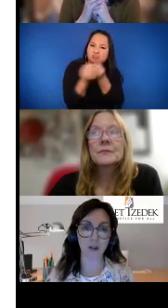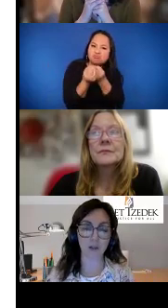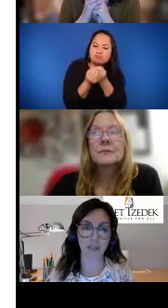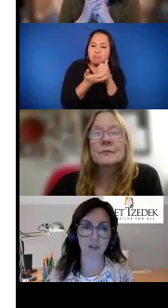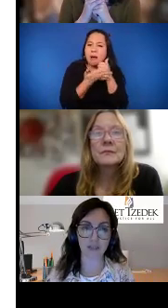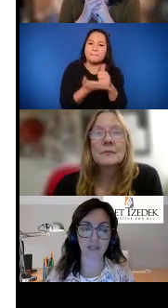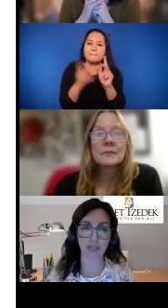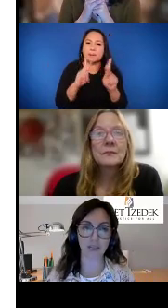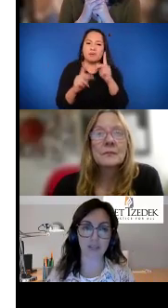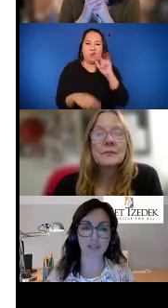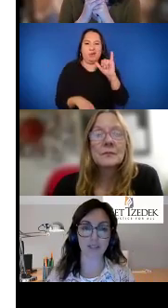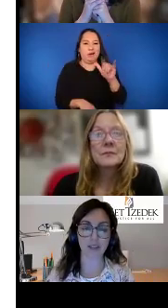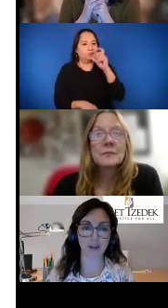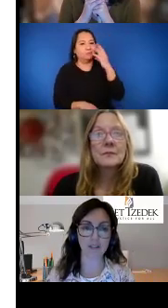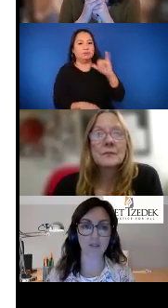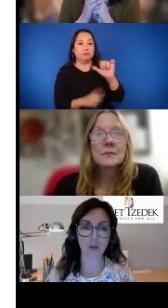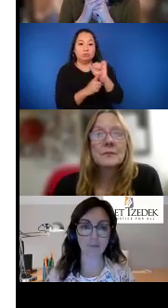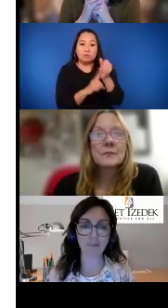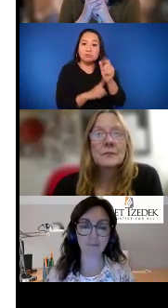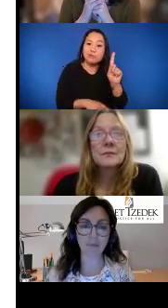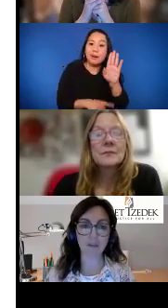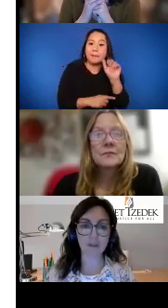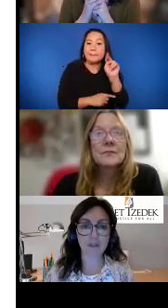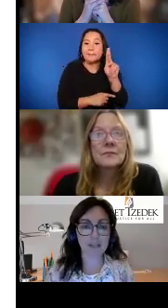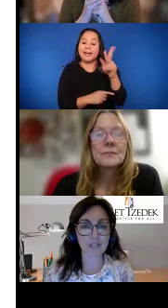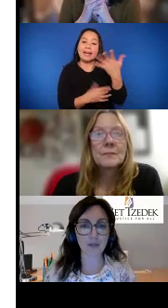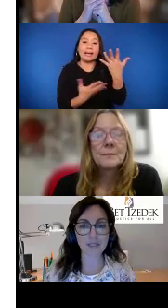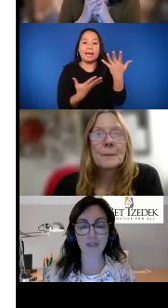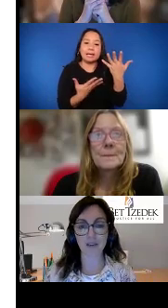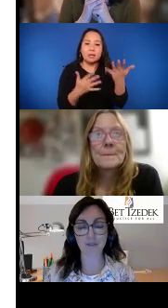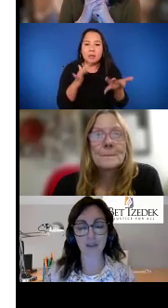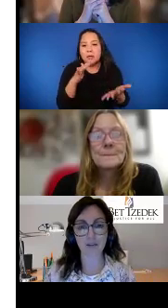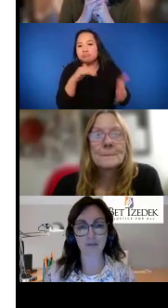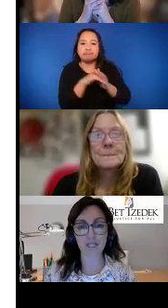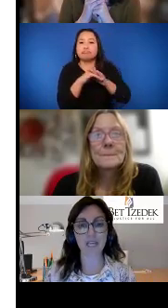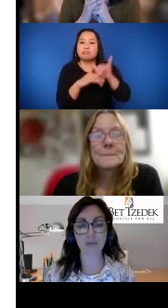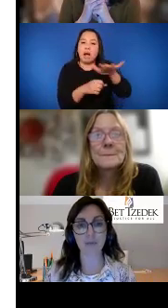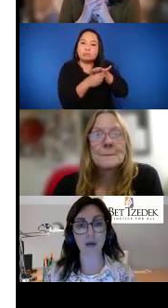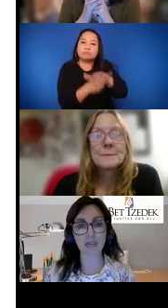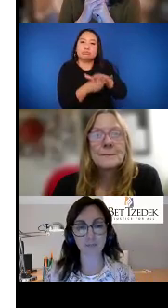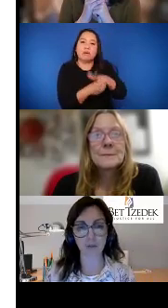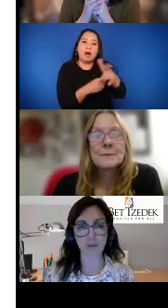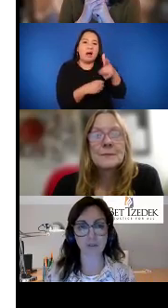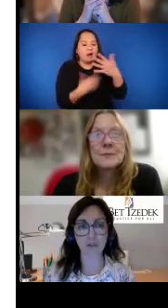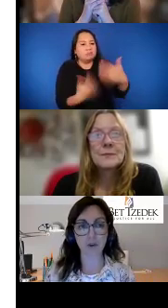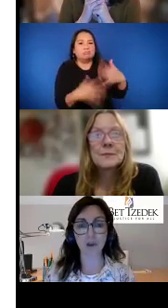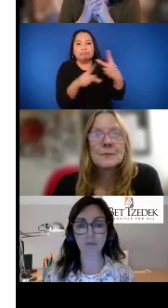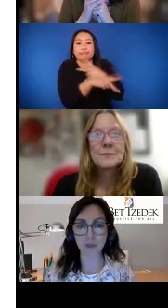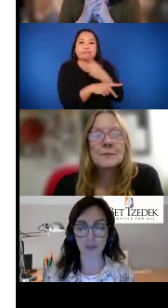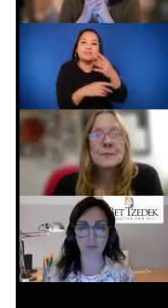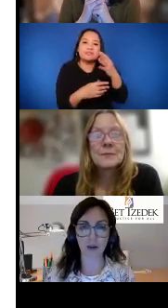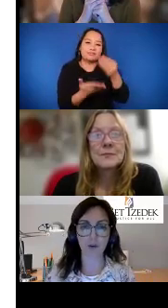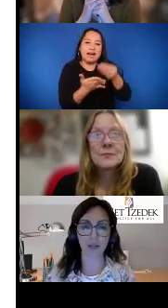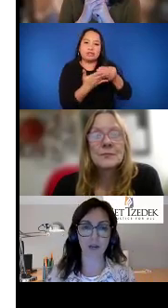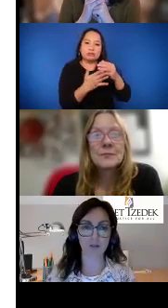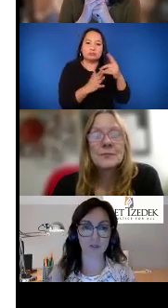not adequately investigating and assisting their customer. So it's something to think of to keep in mind because we often